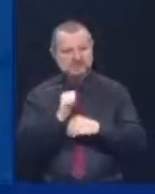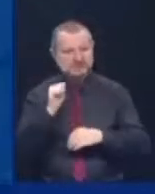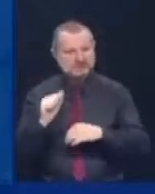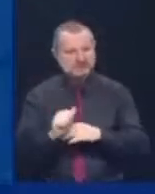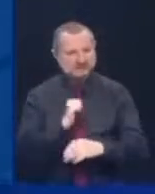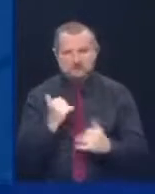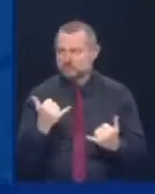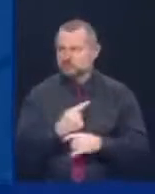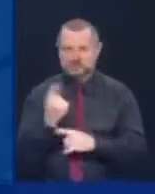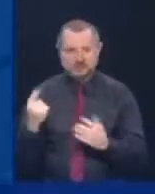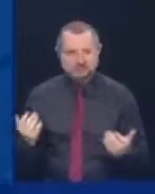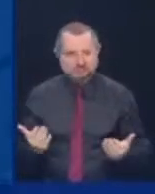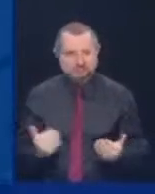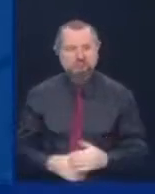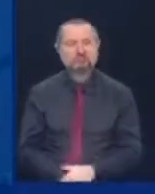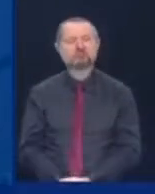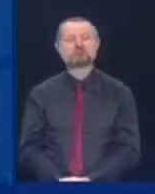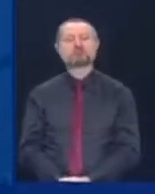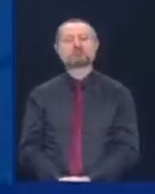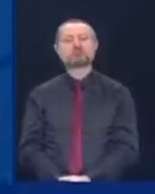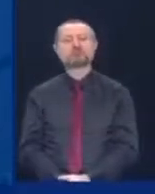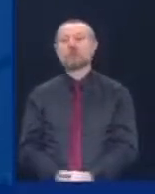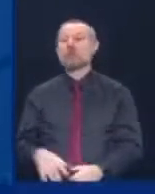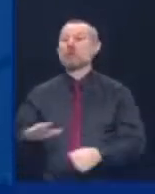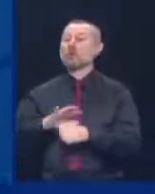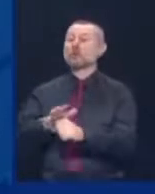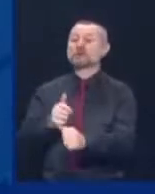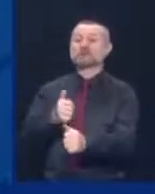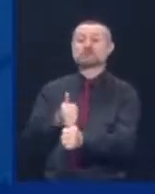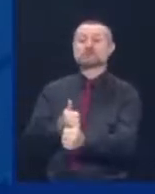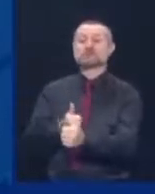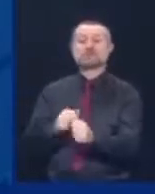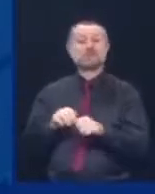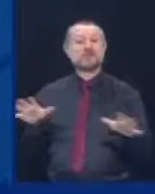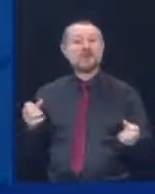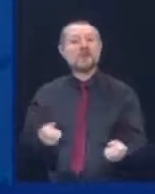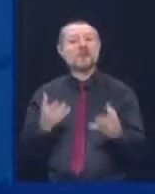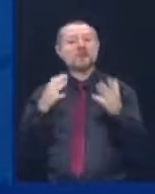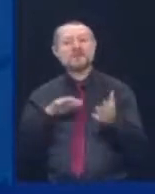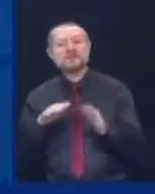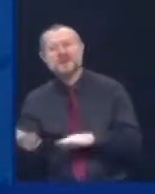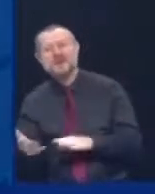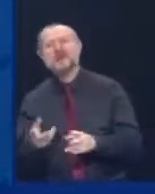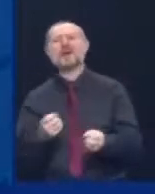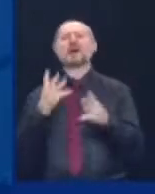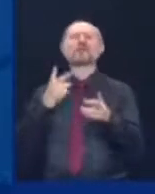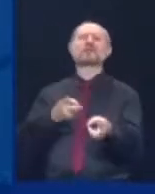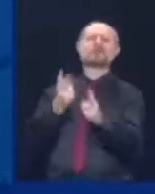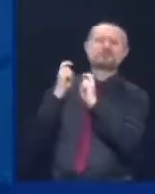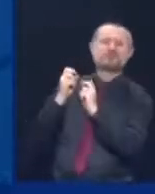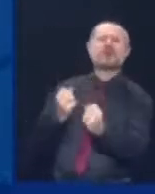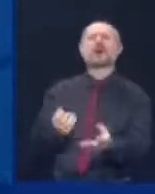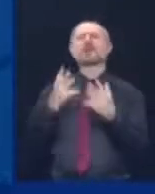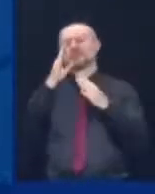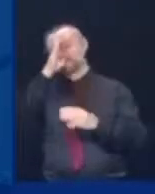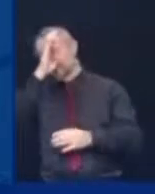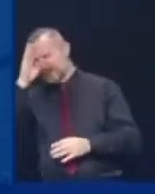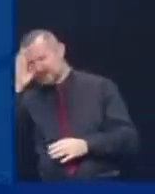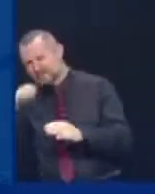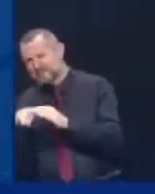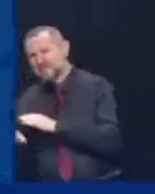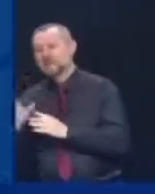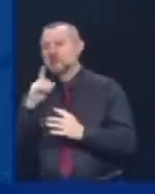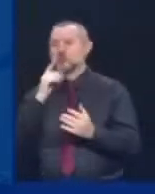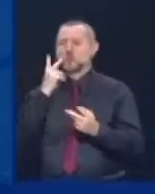The COVID rate, number of deaths, number of hospitalizations, everything we watch all day